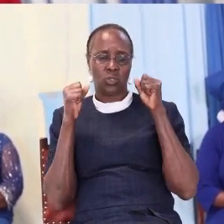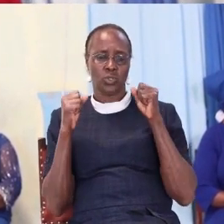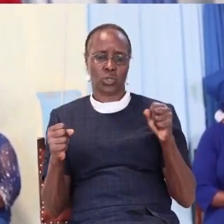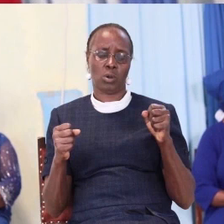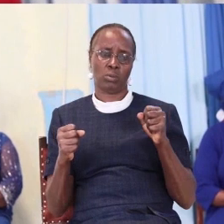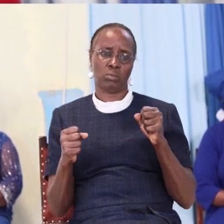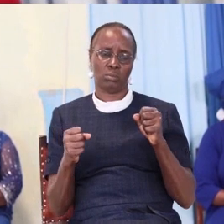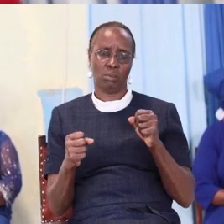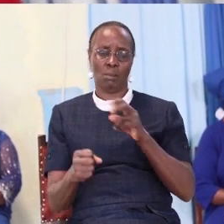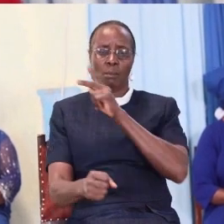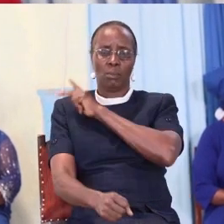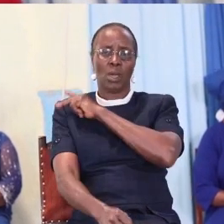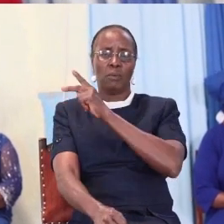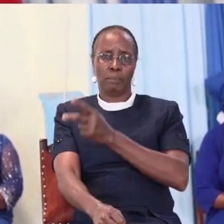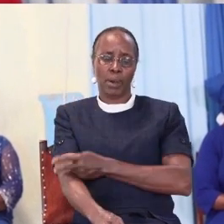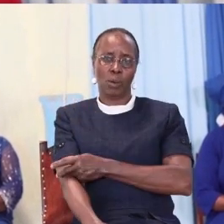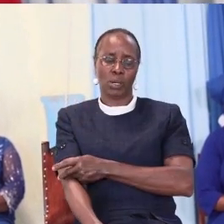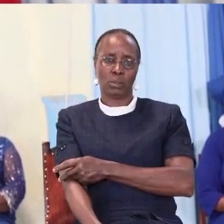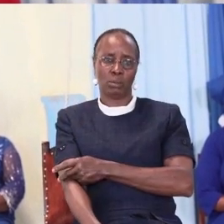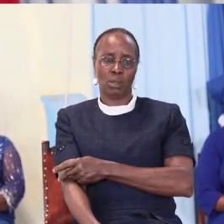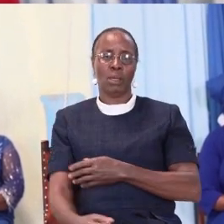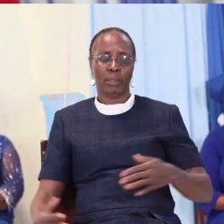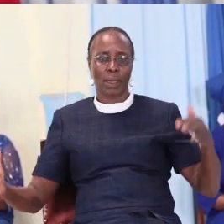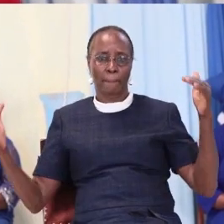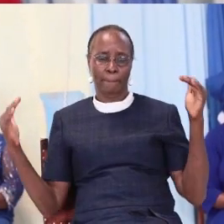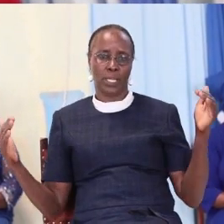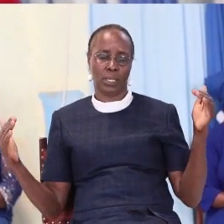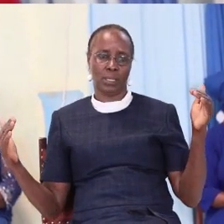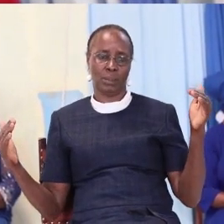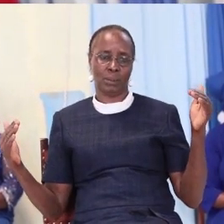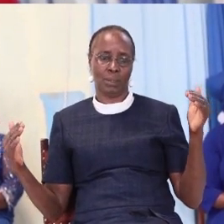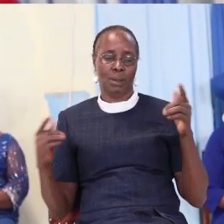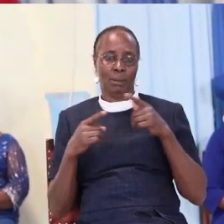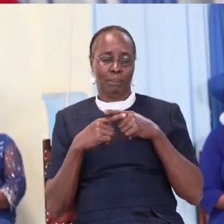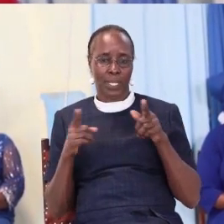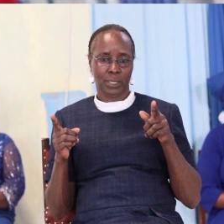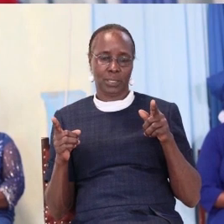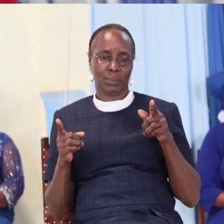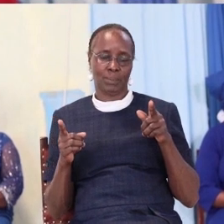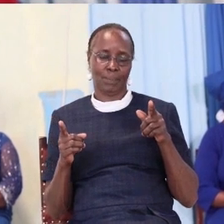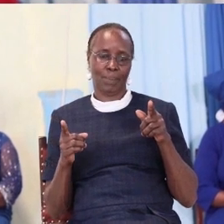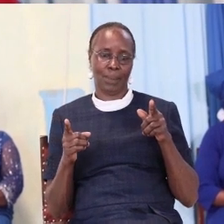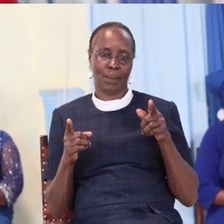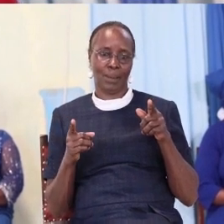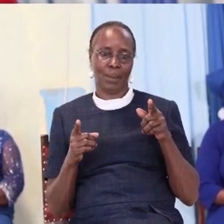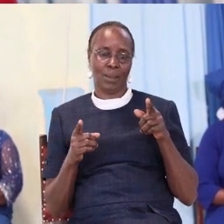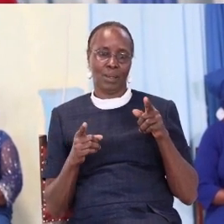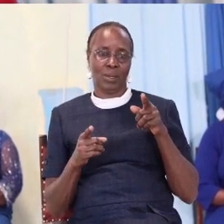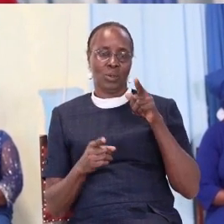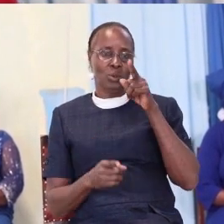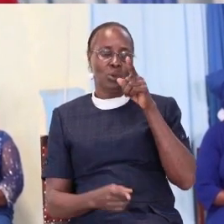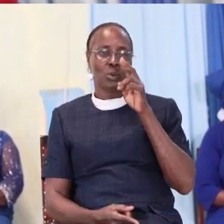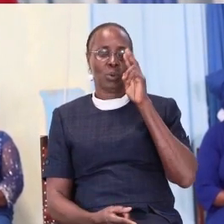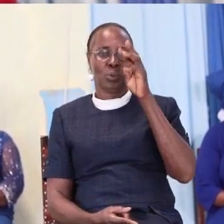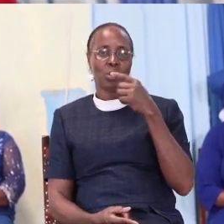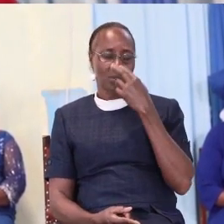seen that no one can stand against them. But now, you will see for yourselves